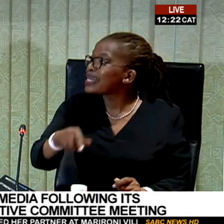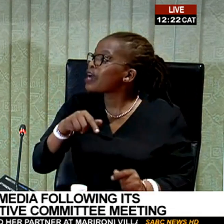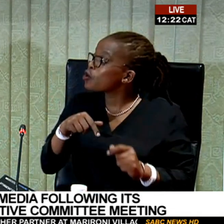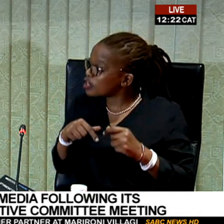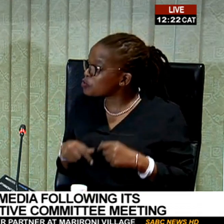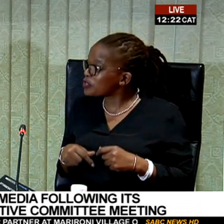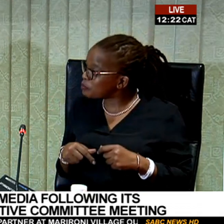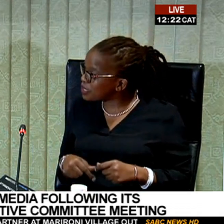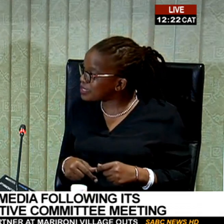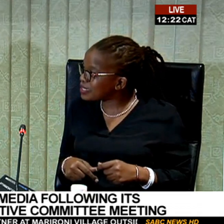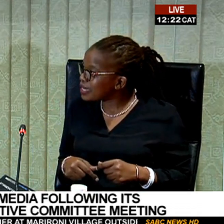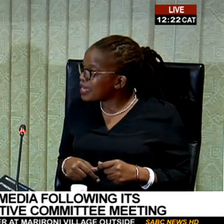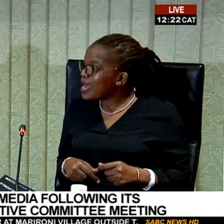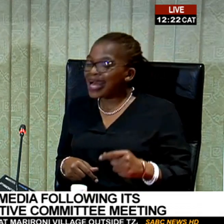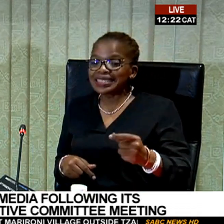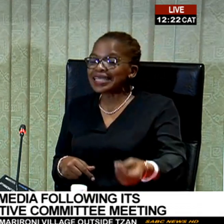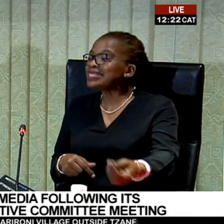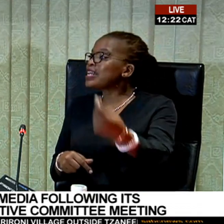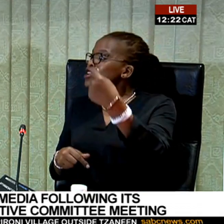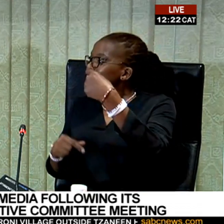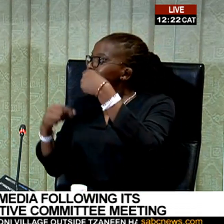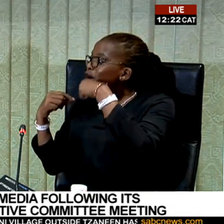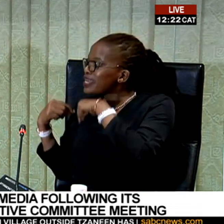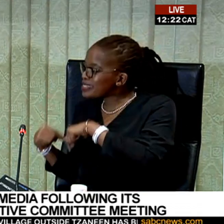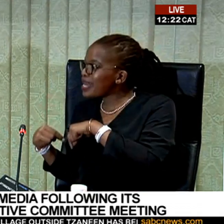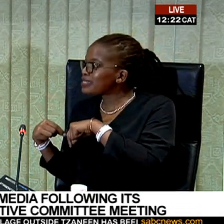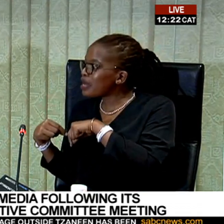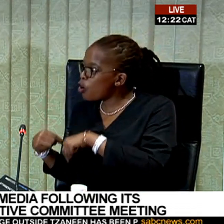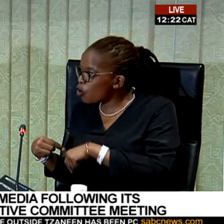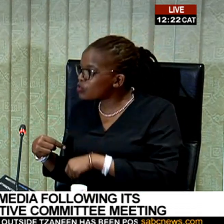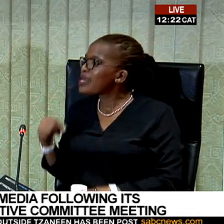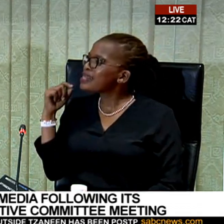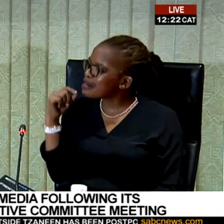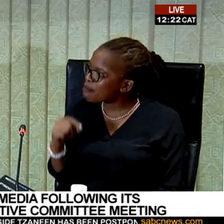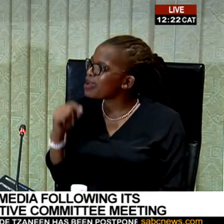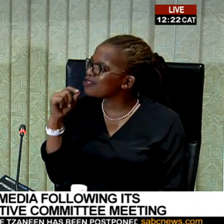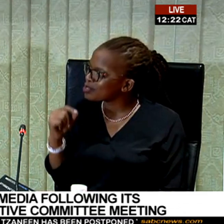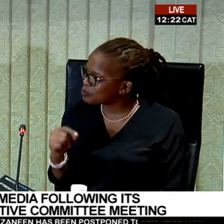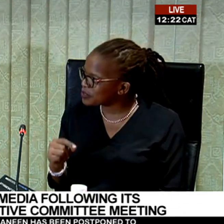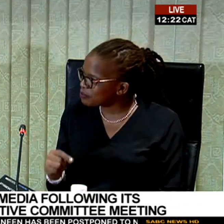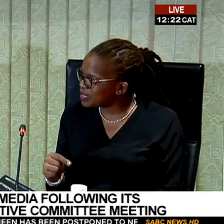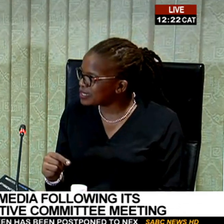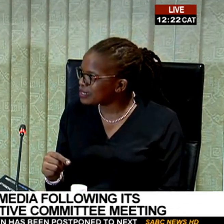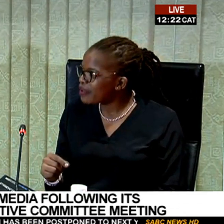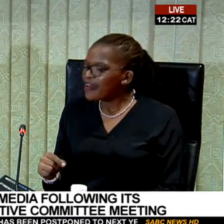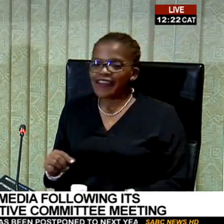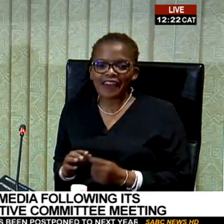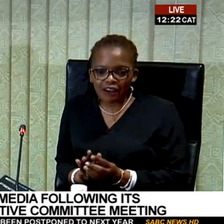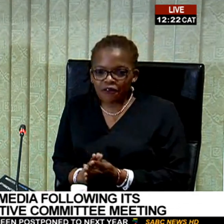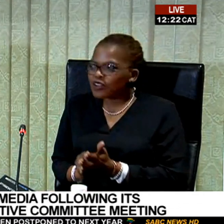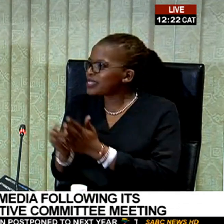work, they are your responsibility. Until they get inside their homes, they remain your